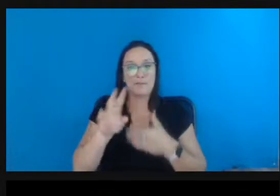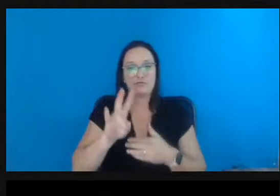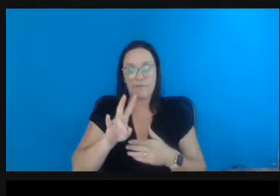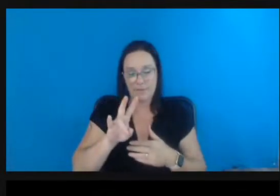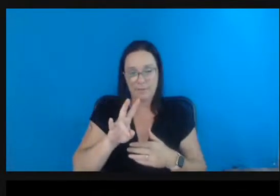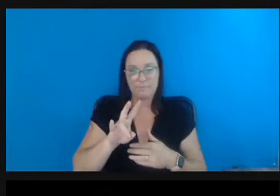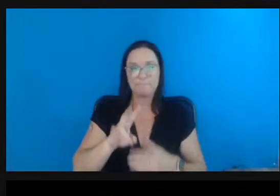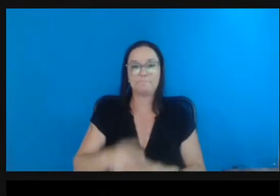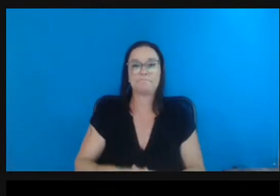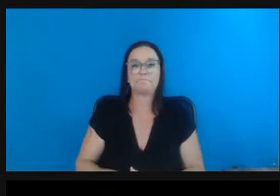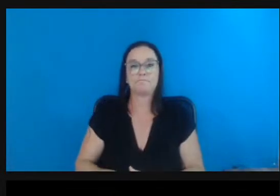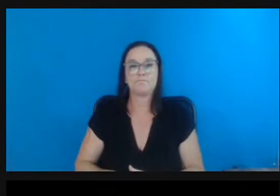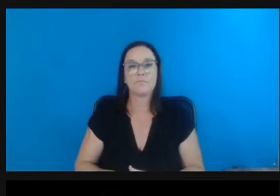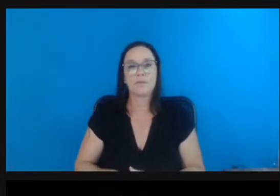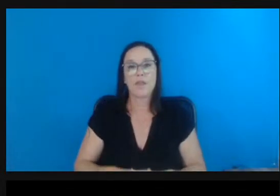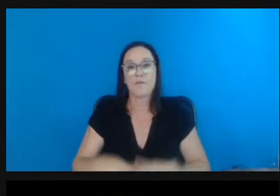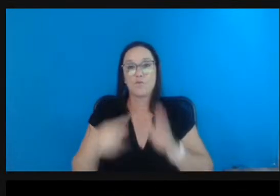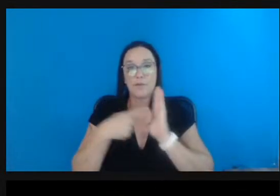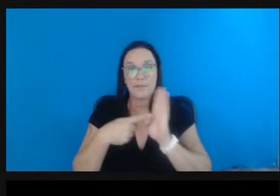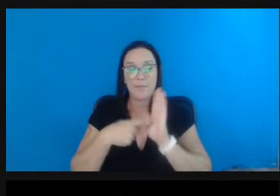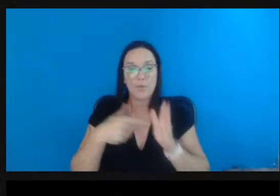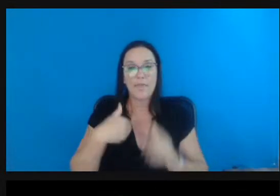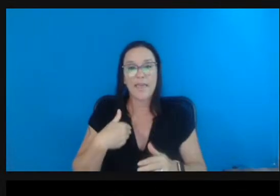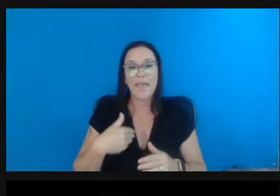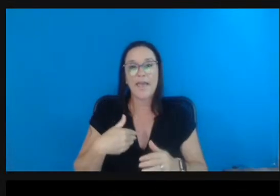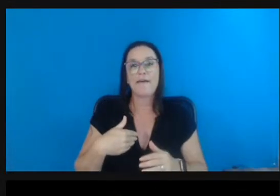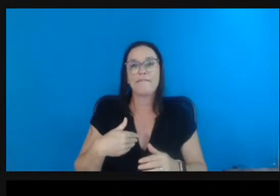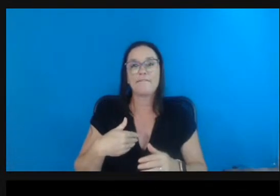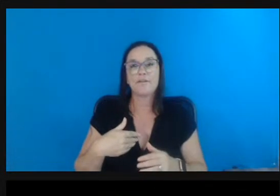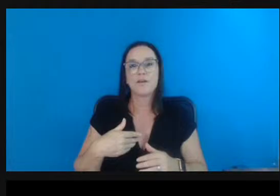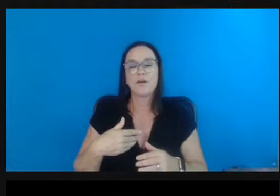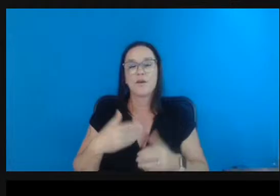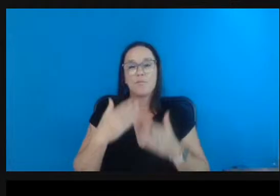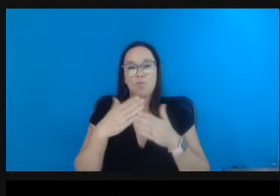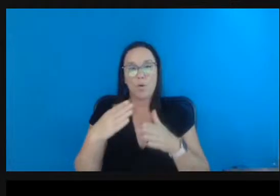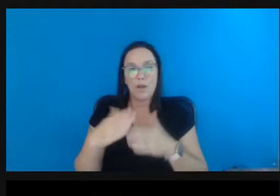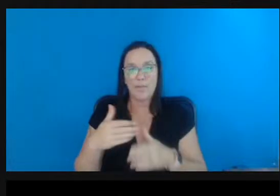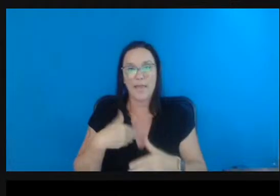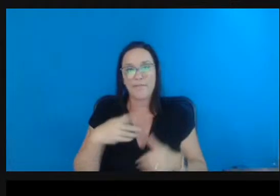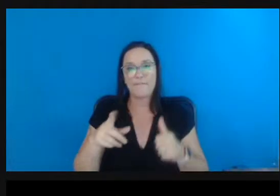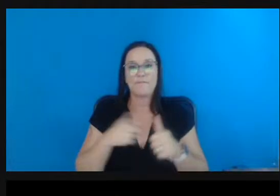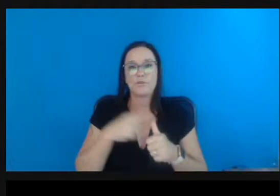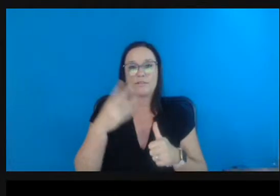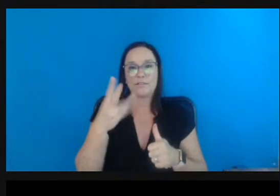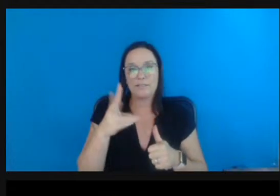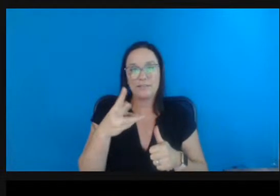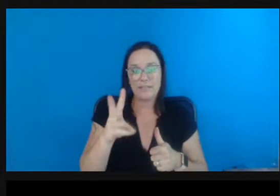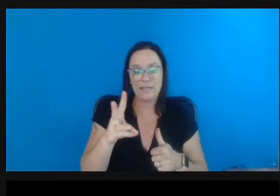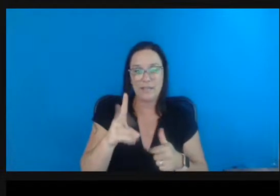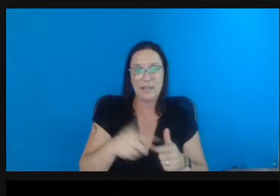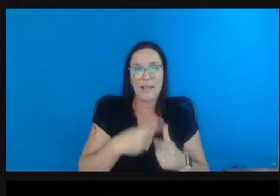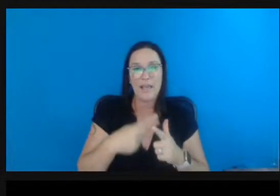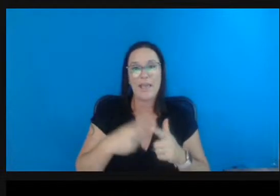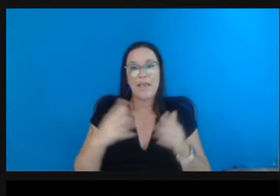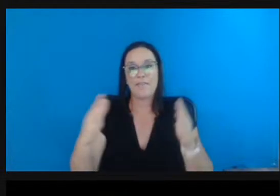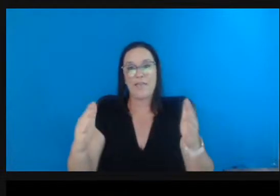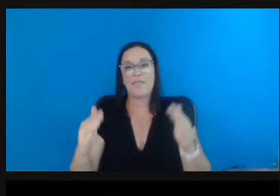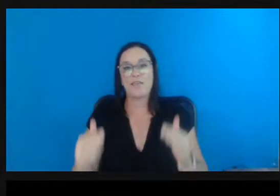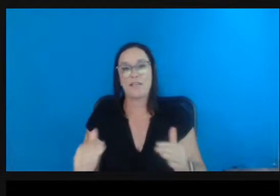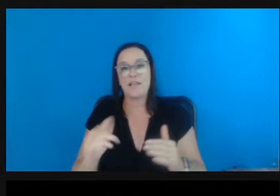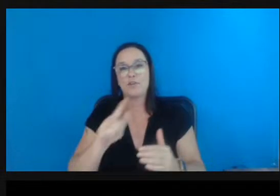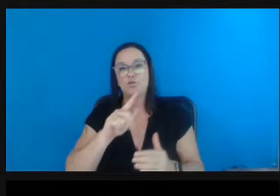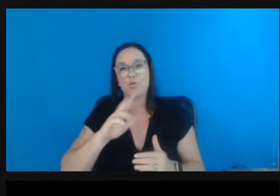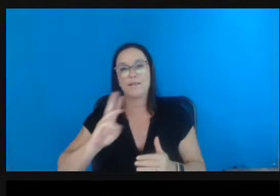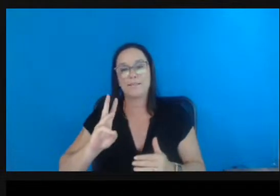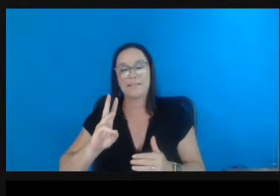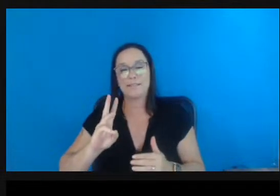And for example, here, they have broken down the first 16 episodes and then the next 26 over here, right?